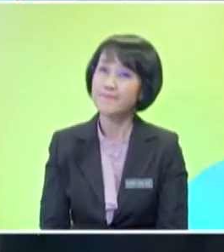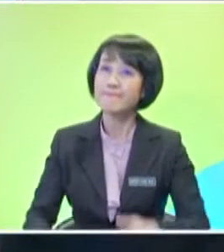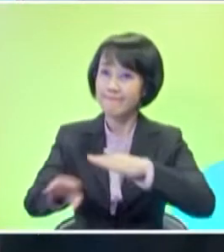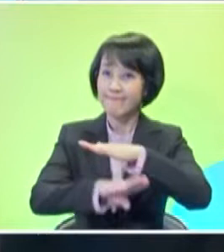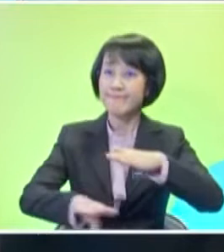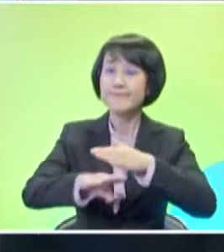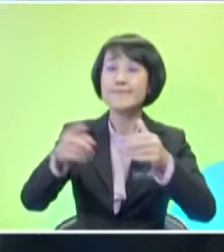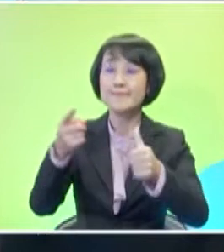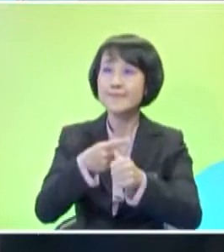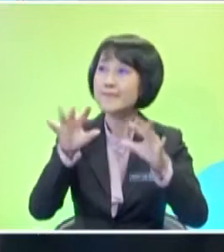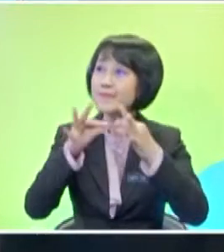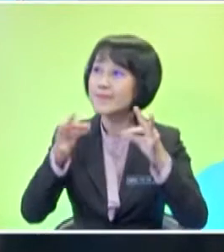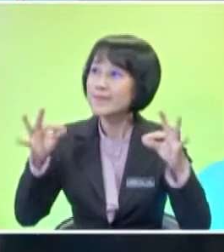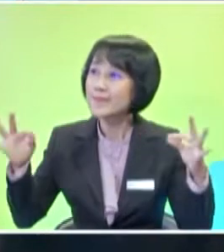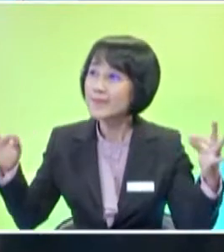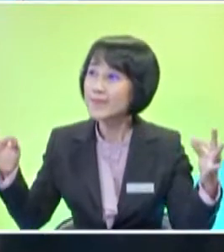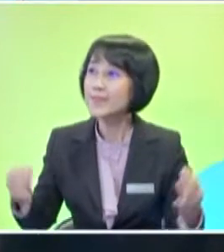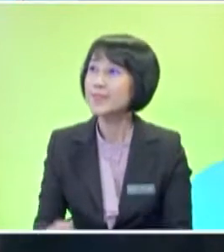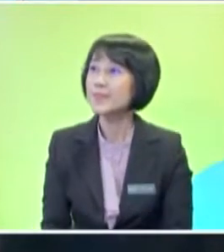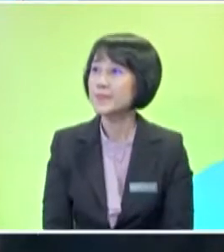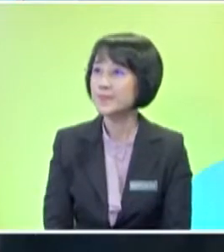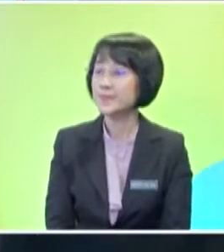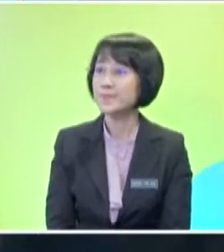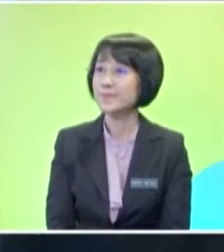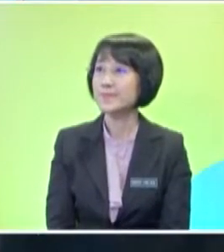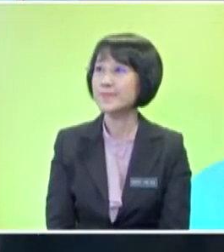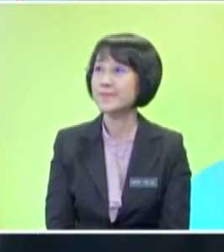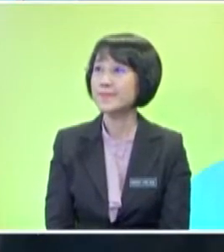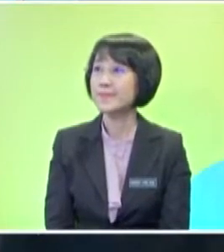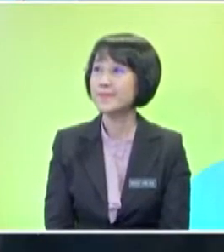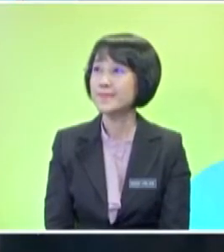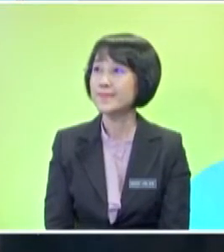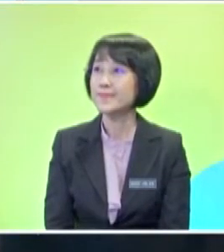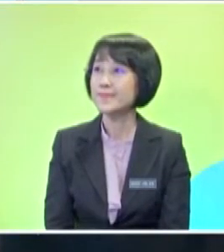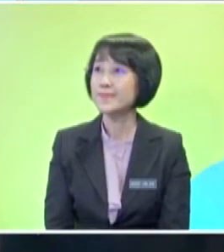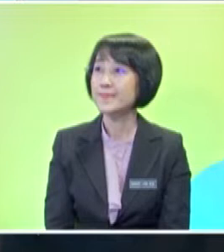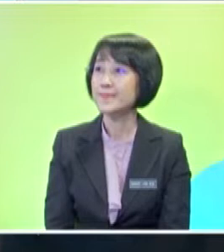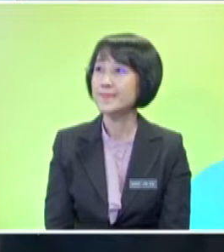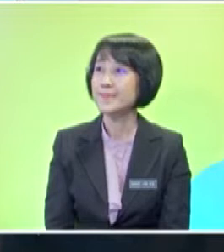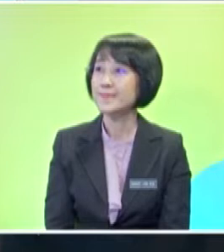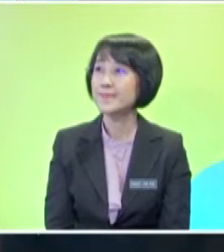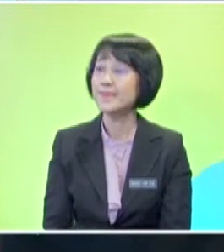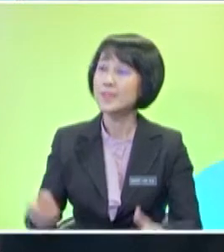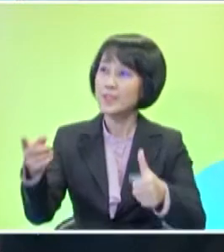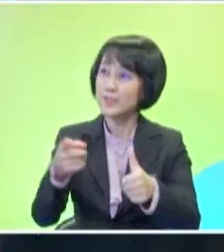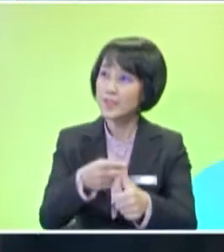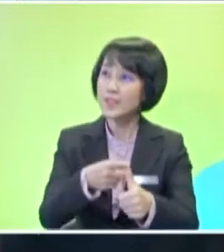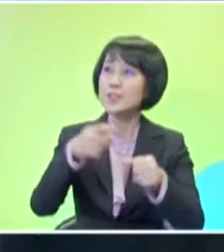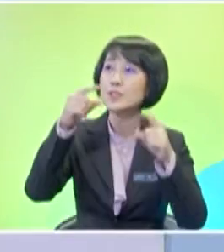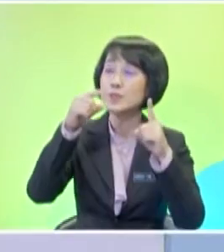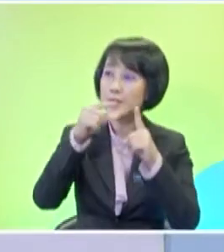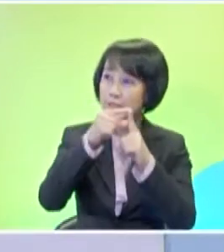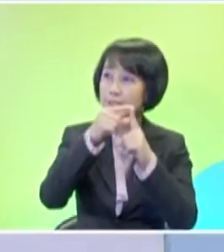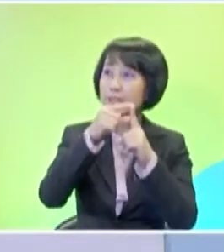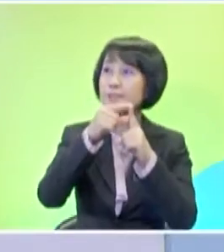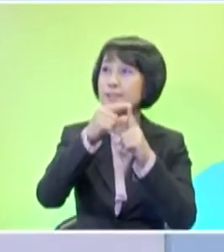sentence that you shown earlier, so it is red, I think red. The first word has to